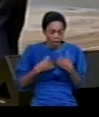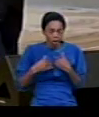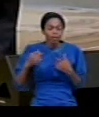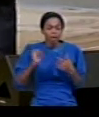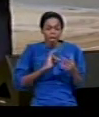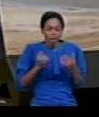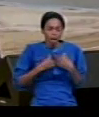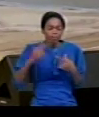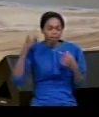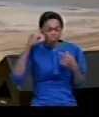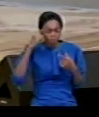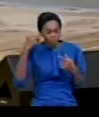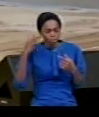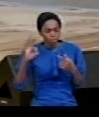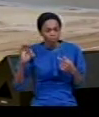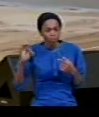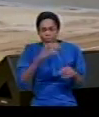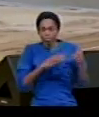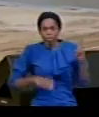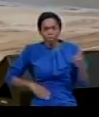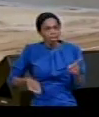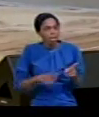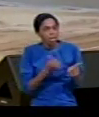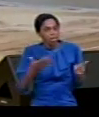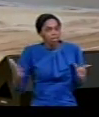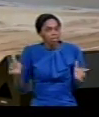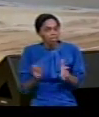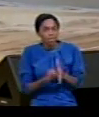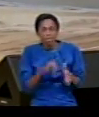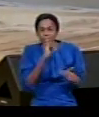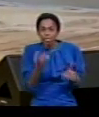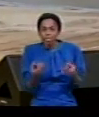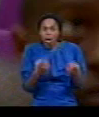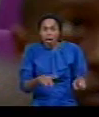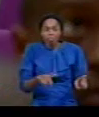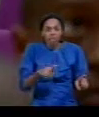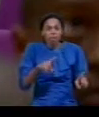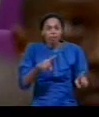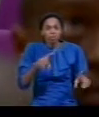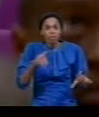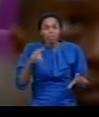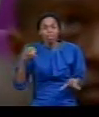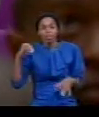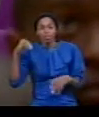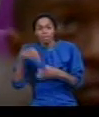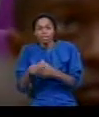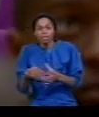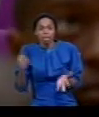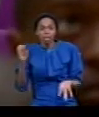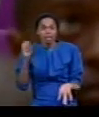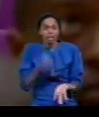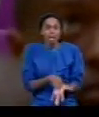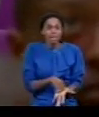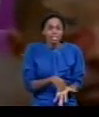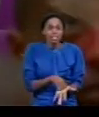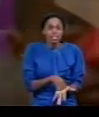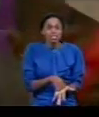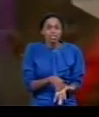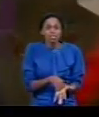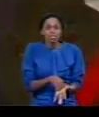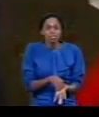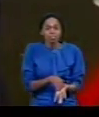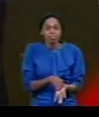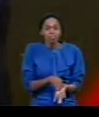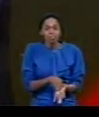Whatever may be happening in economy, ecology, I have the mind of Christ.